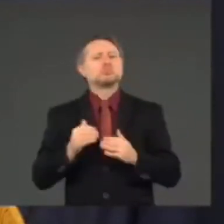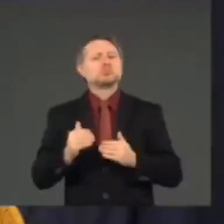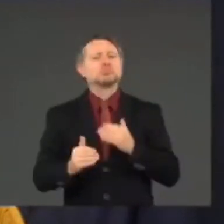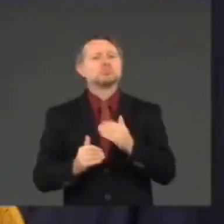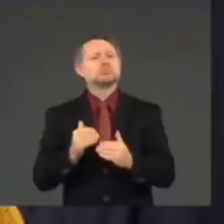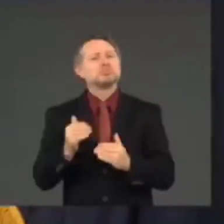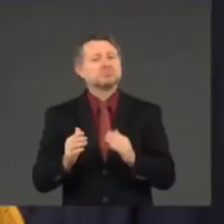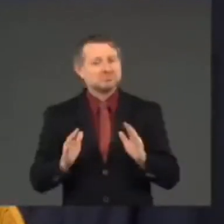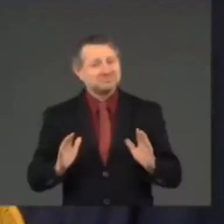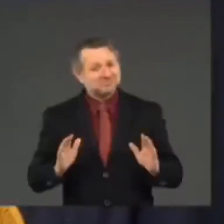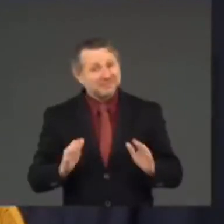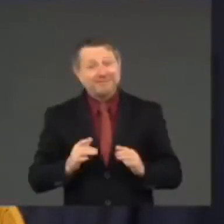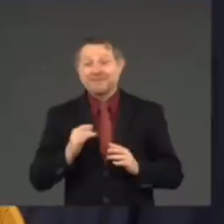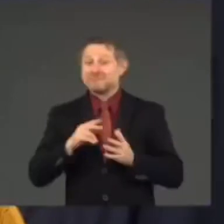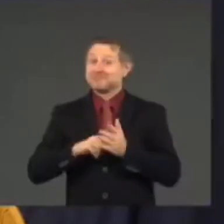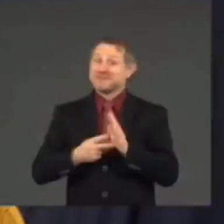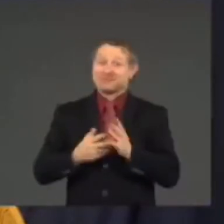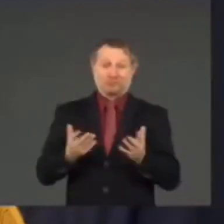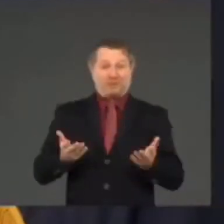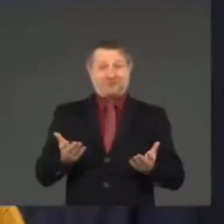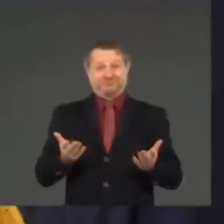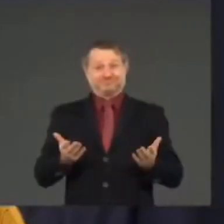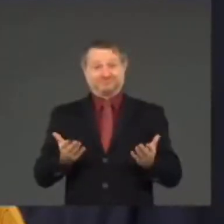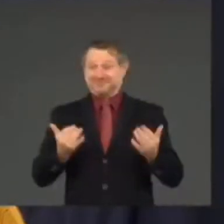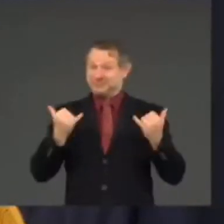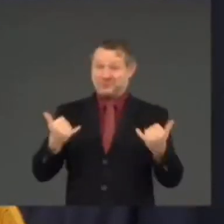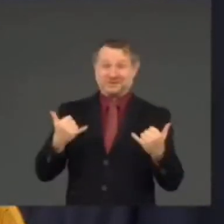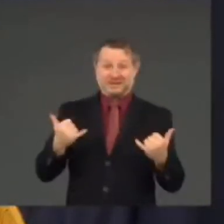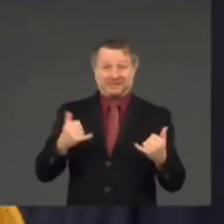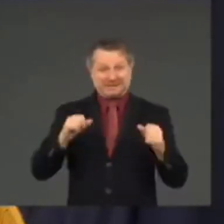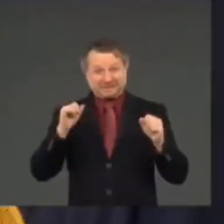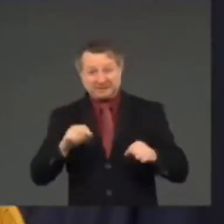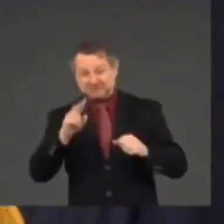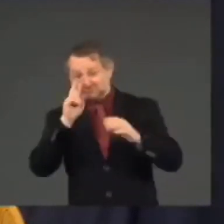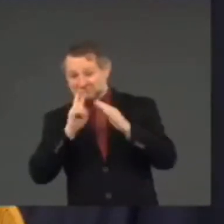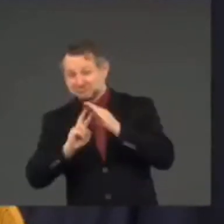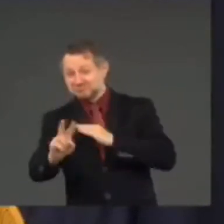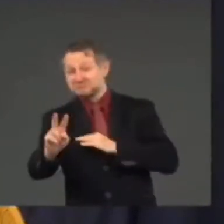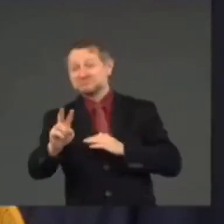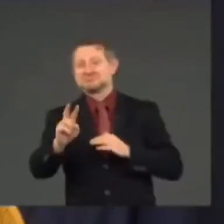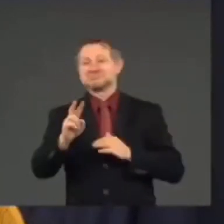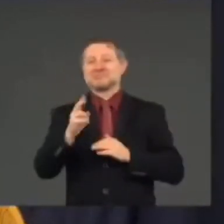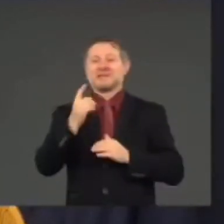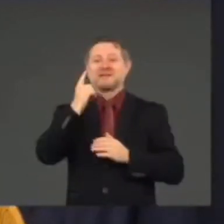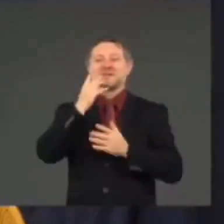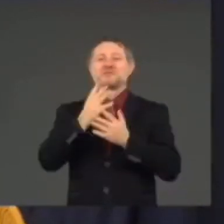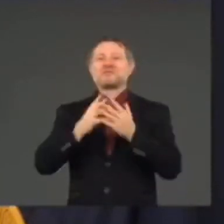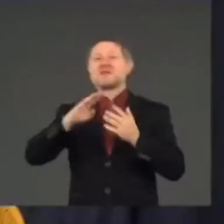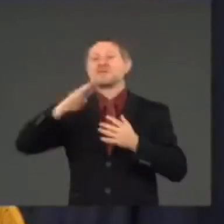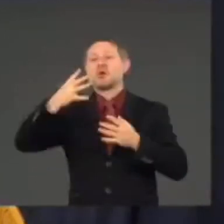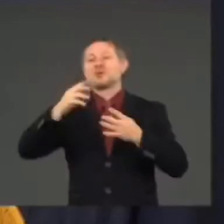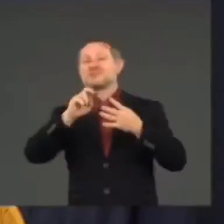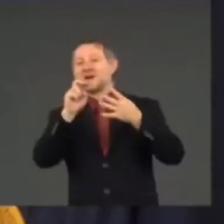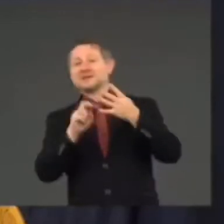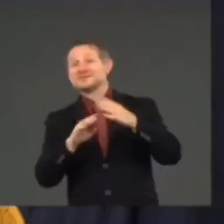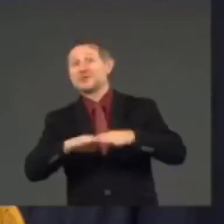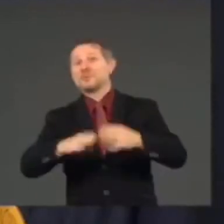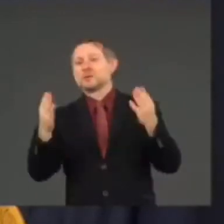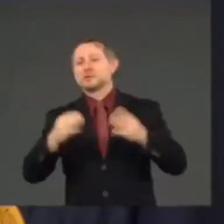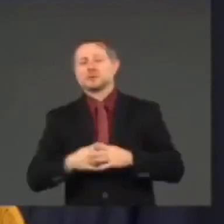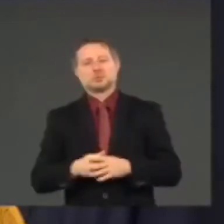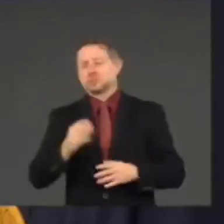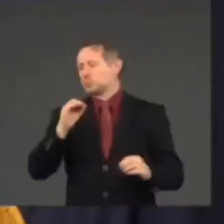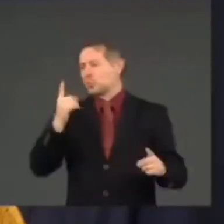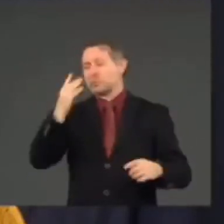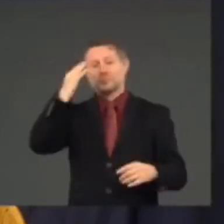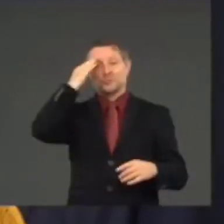But are we at a point where anyone can forecast when will phase 4 happen? No, not at this